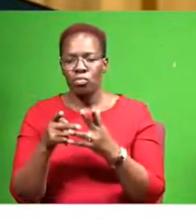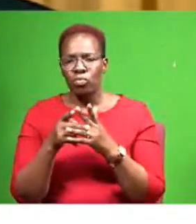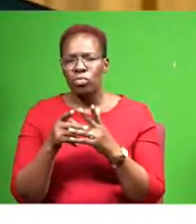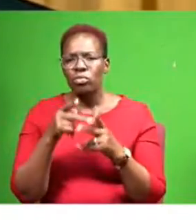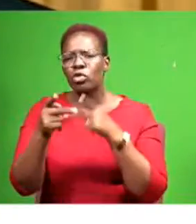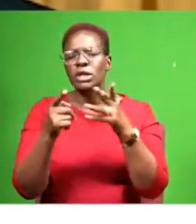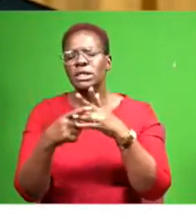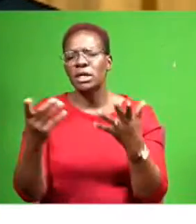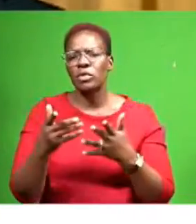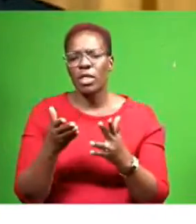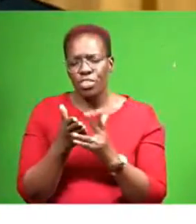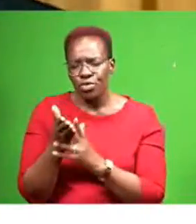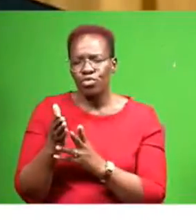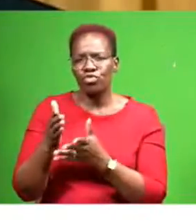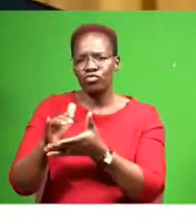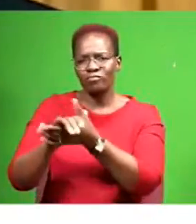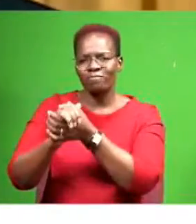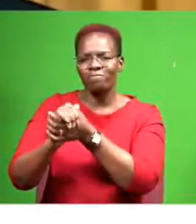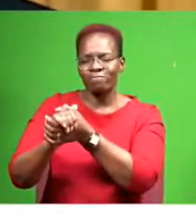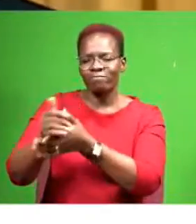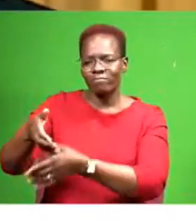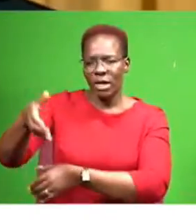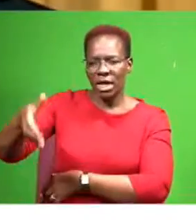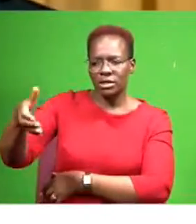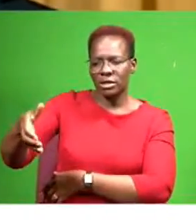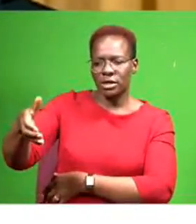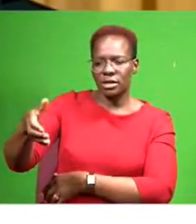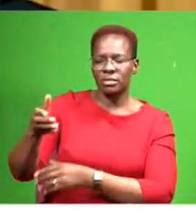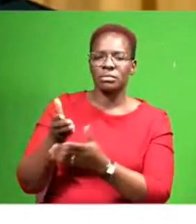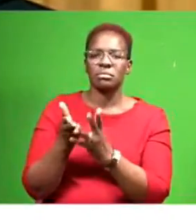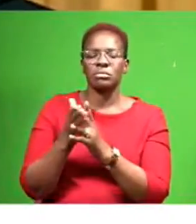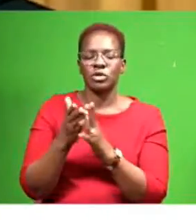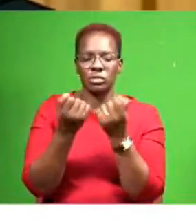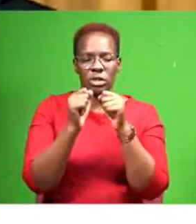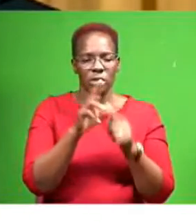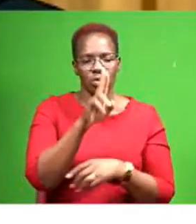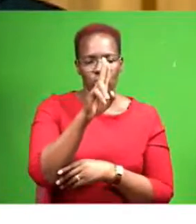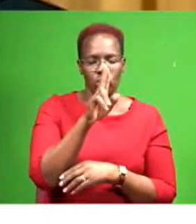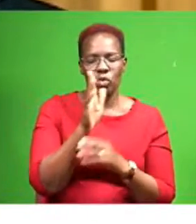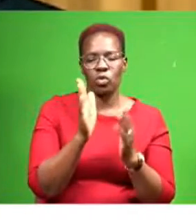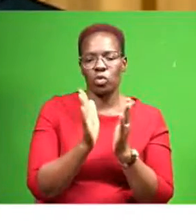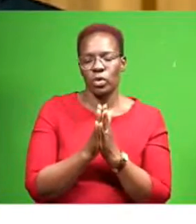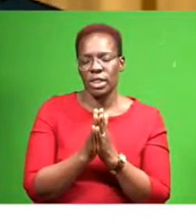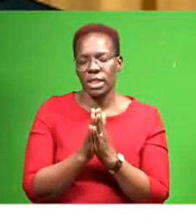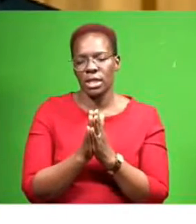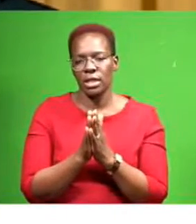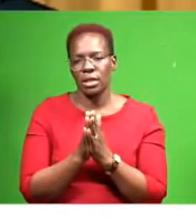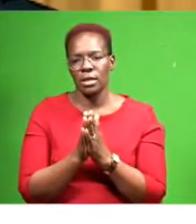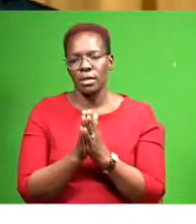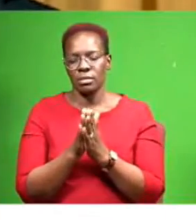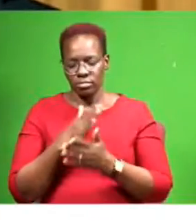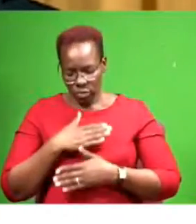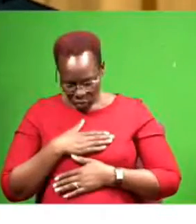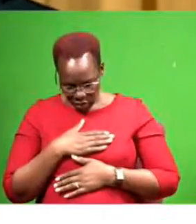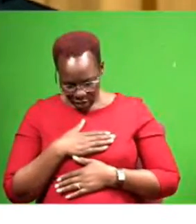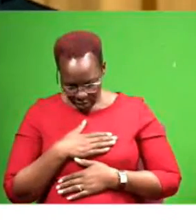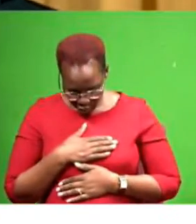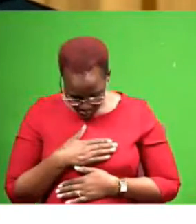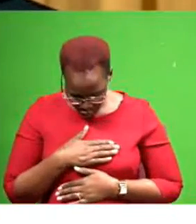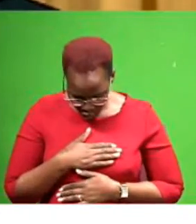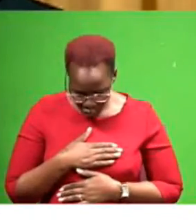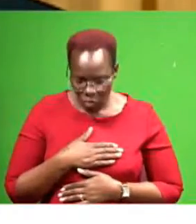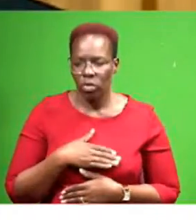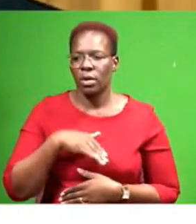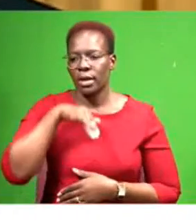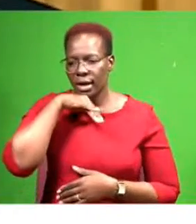a handshake between His Excellency the President and Honorable Raila